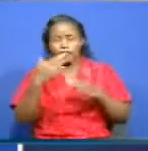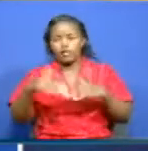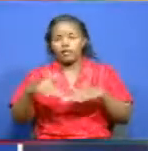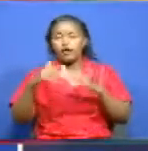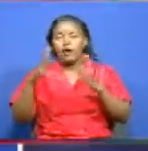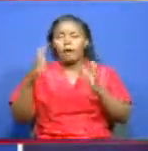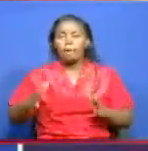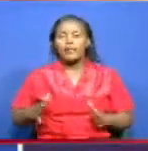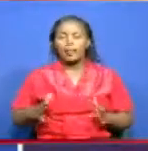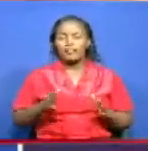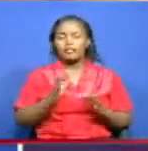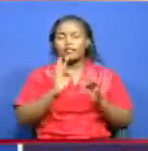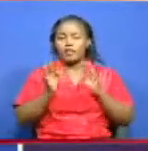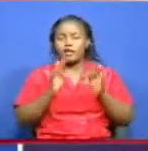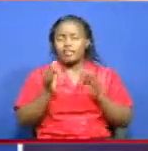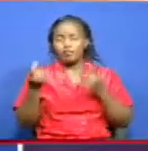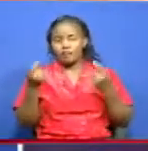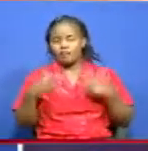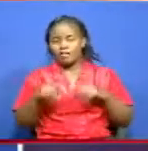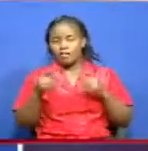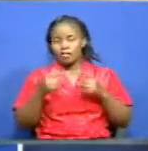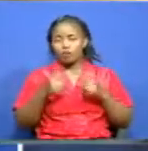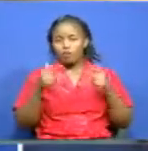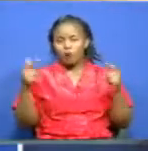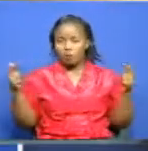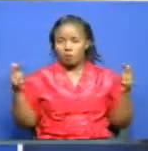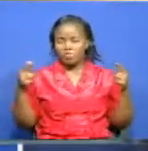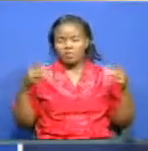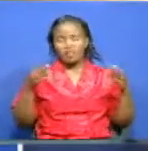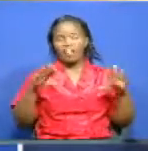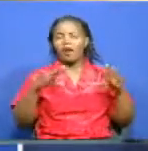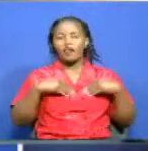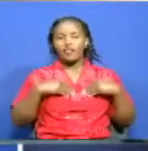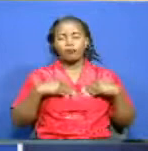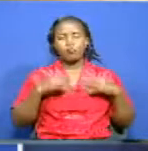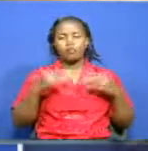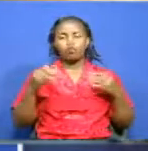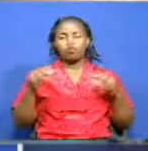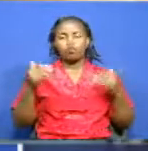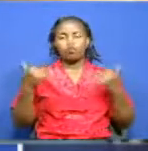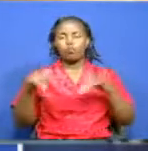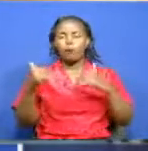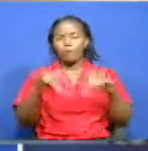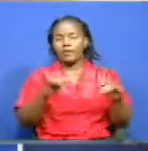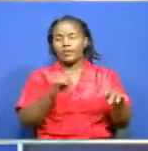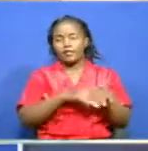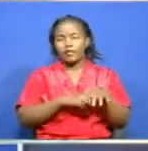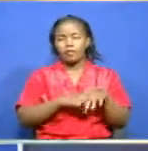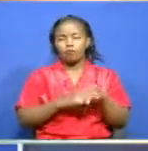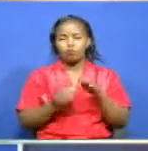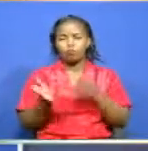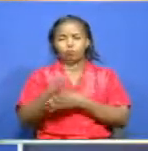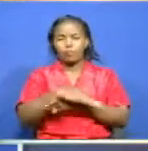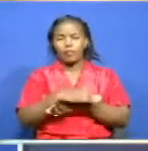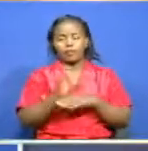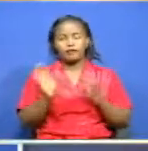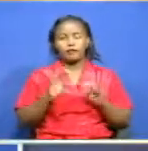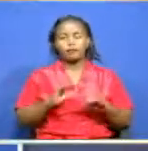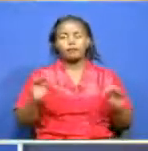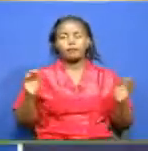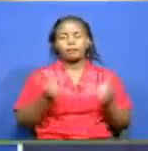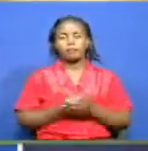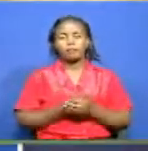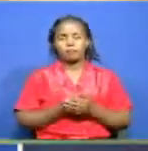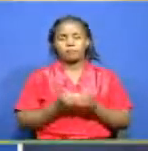to skip the vaccination process not being allowed to play for their respective teams when the league resumes. 16 matches